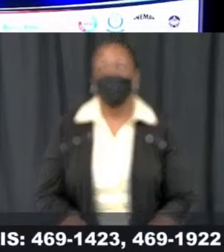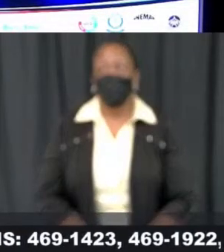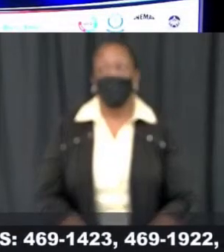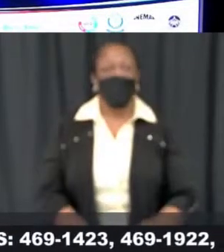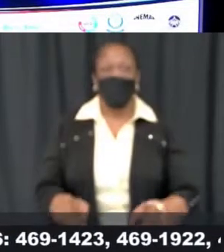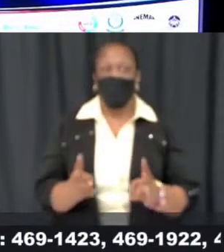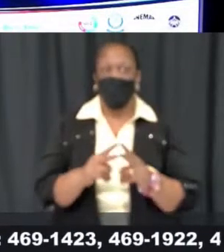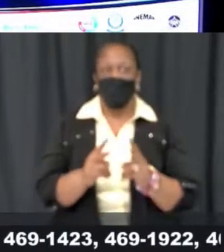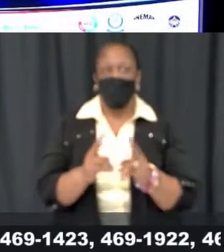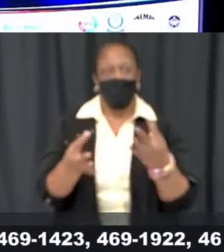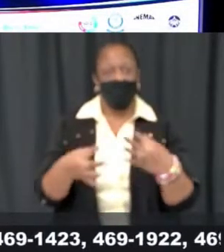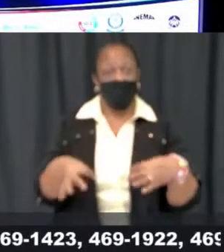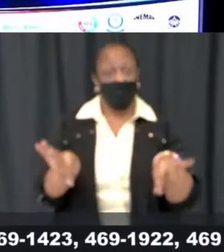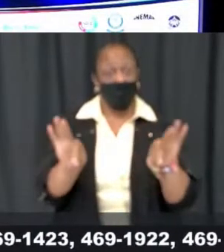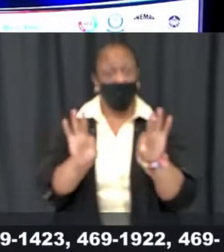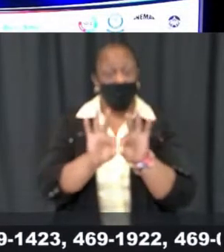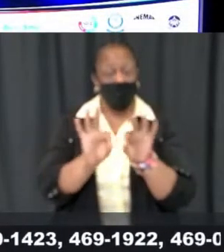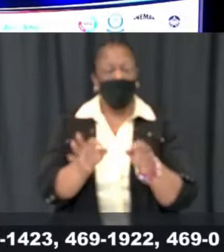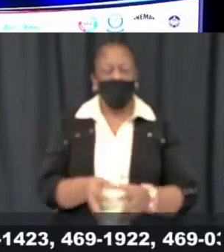Important.